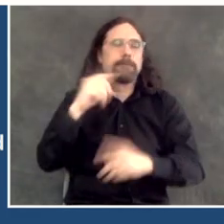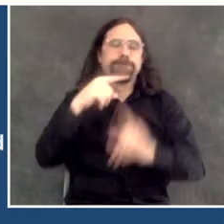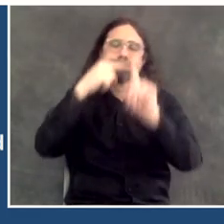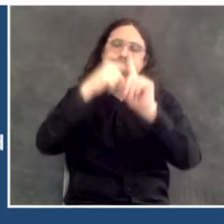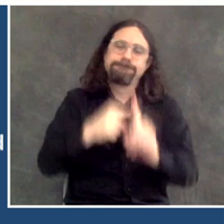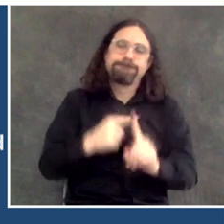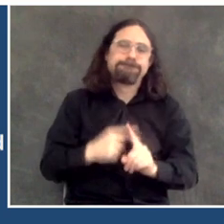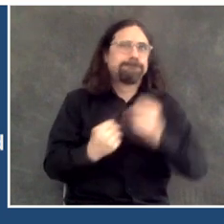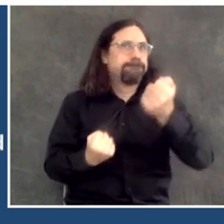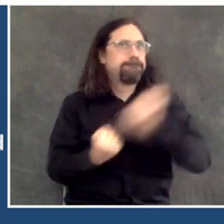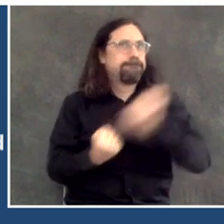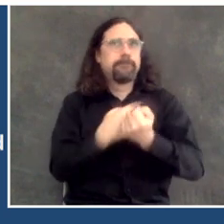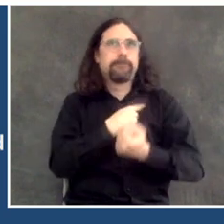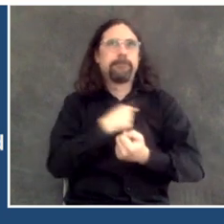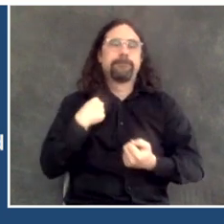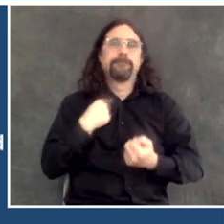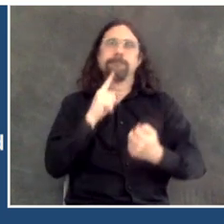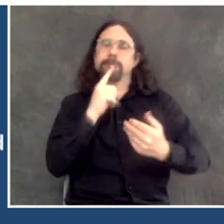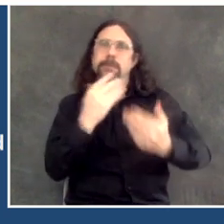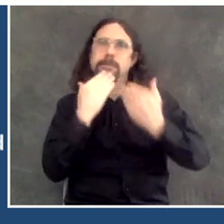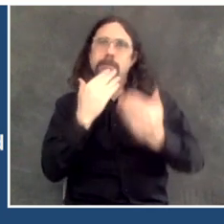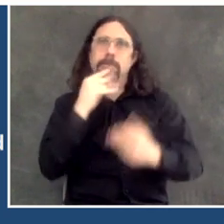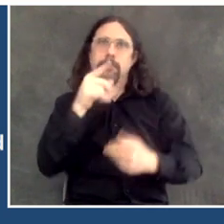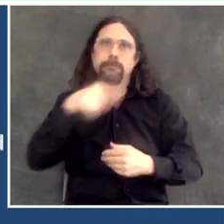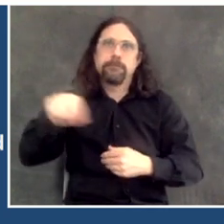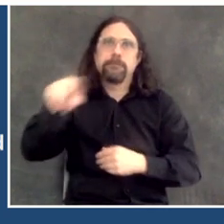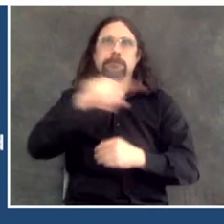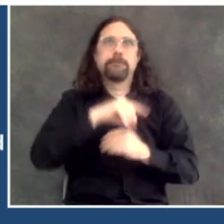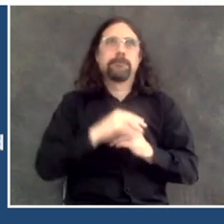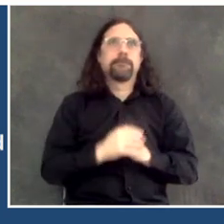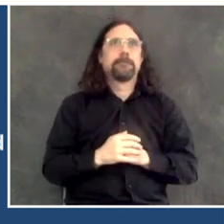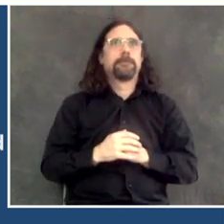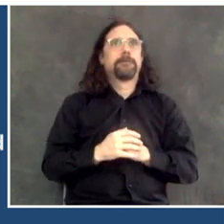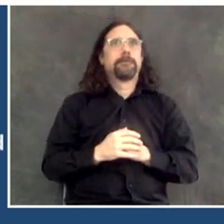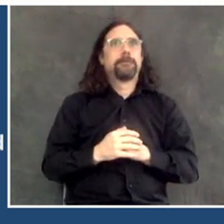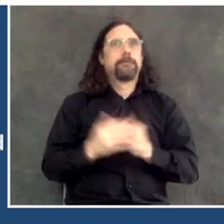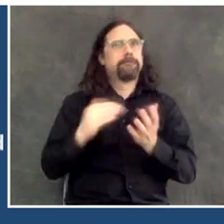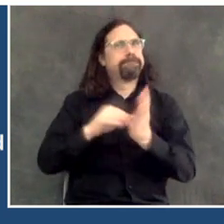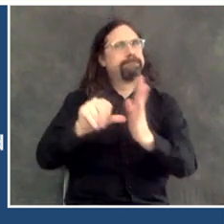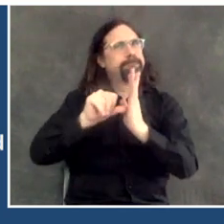and everyone of every kind. And if you want to help New York City, please call this number,